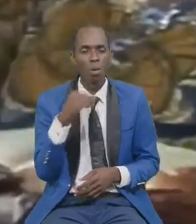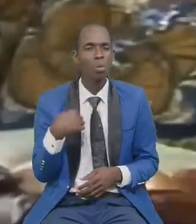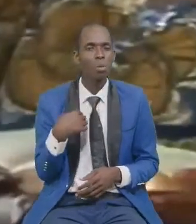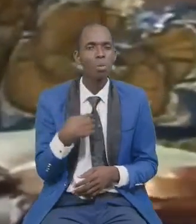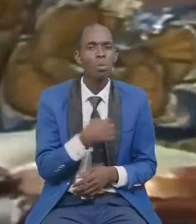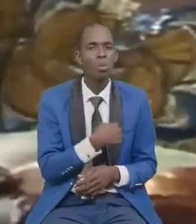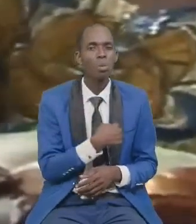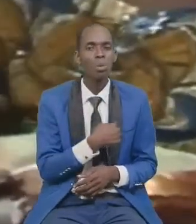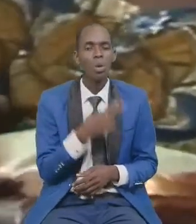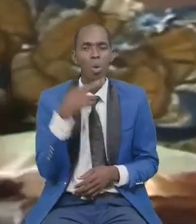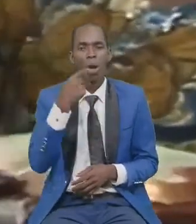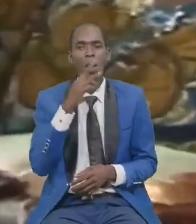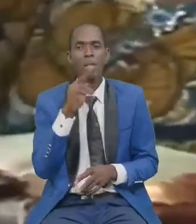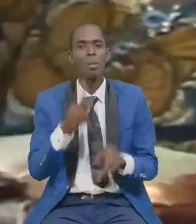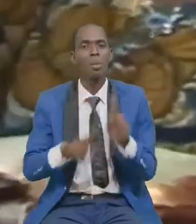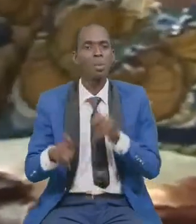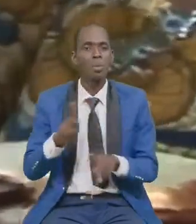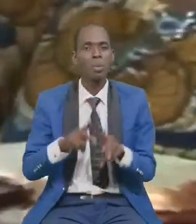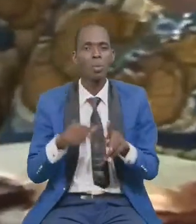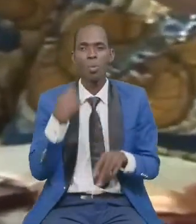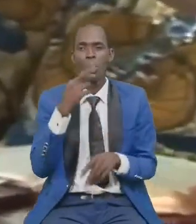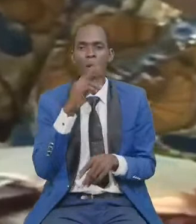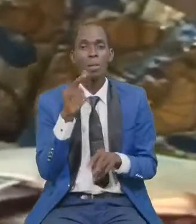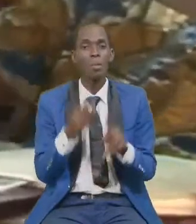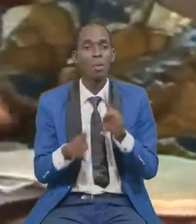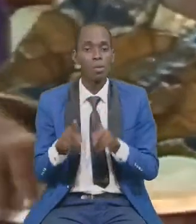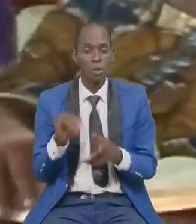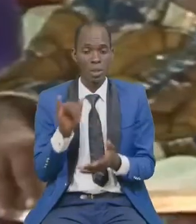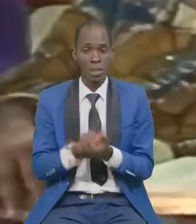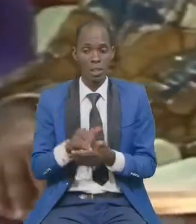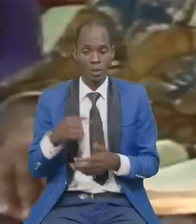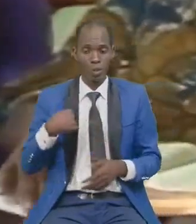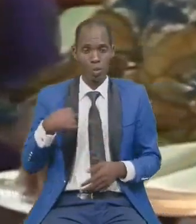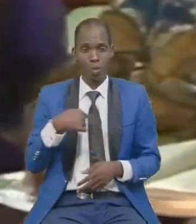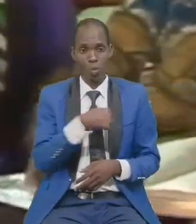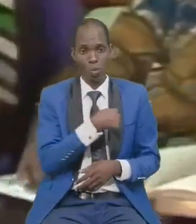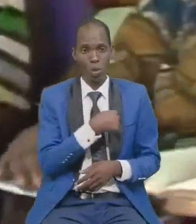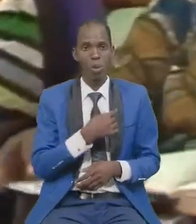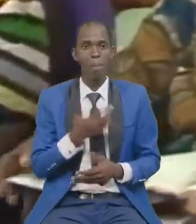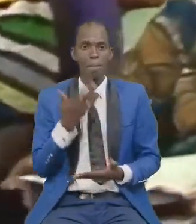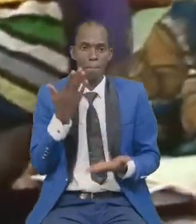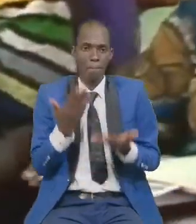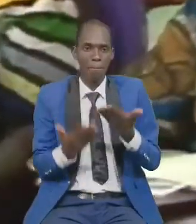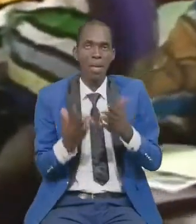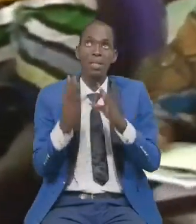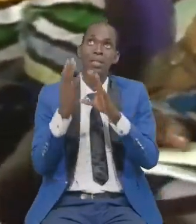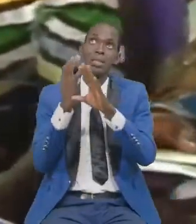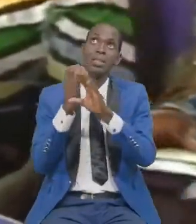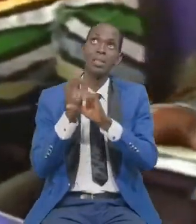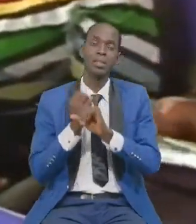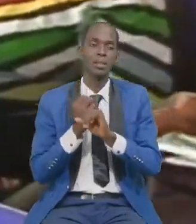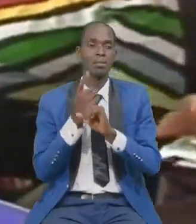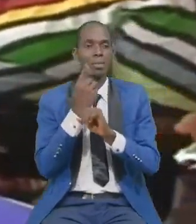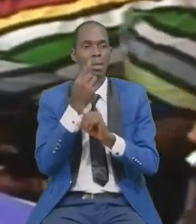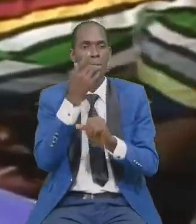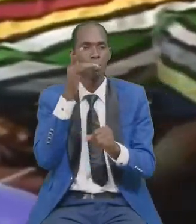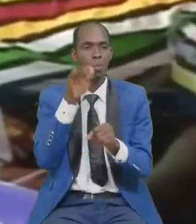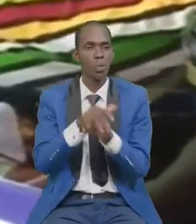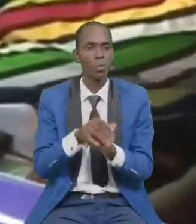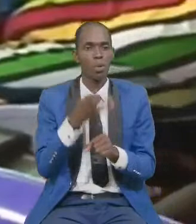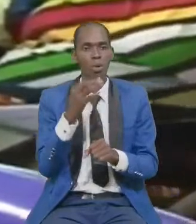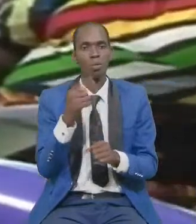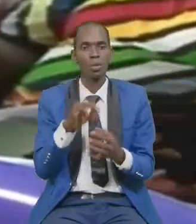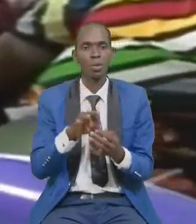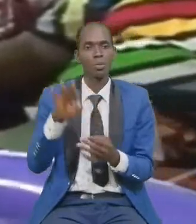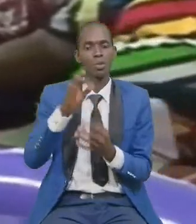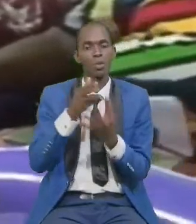we, I said, who are the people? That we might receive the promise of the